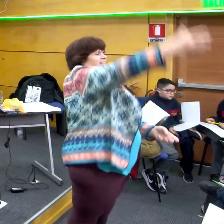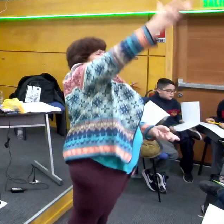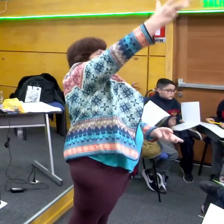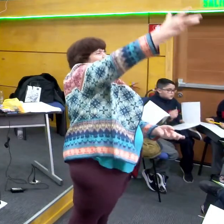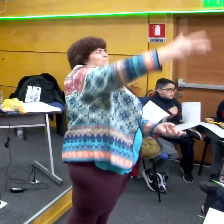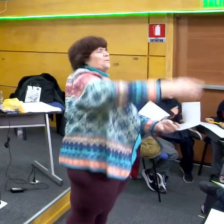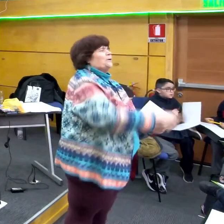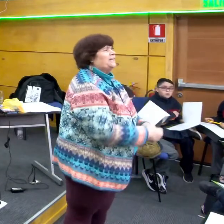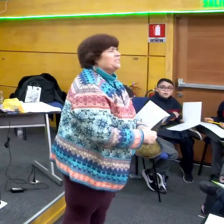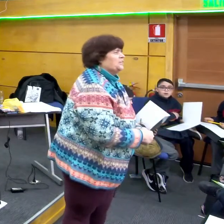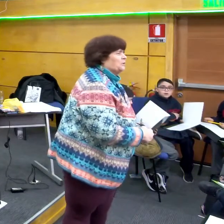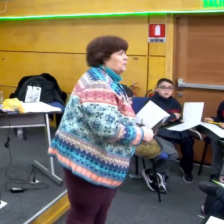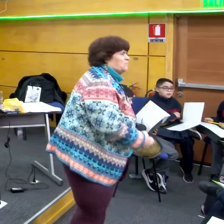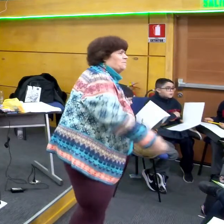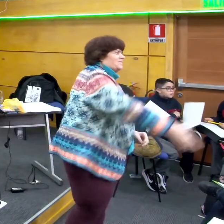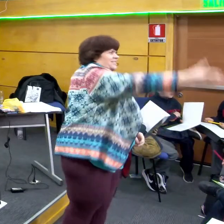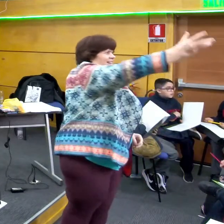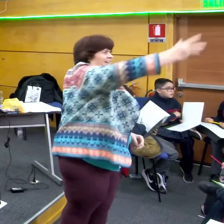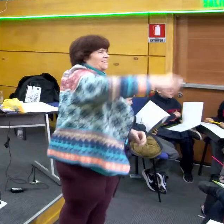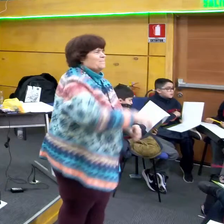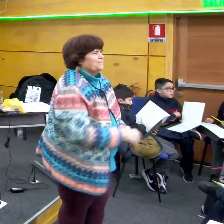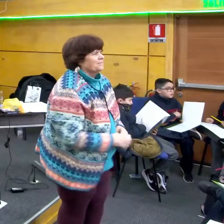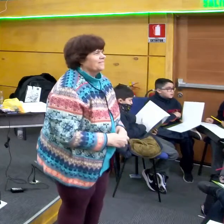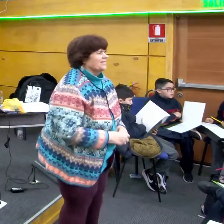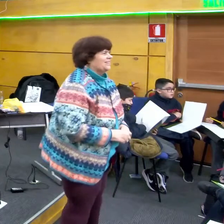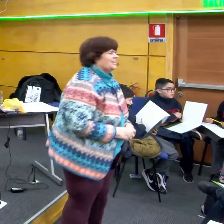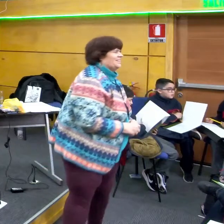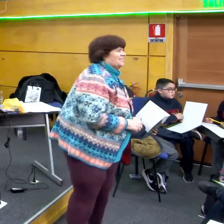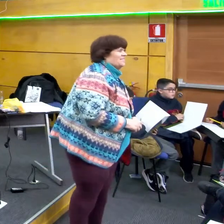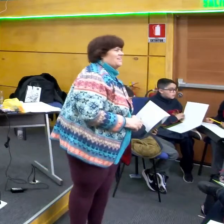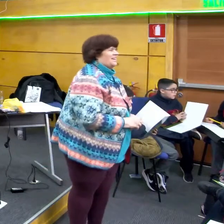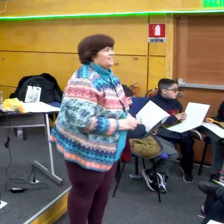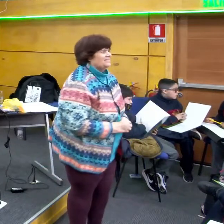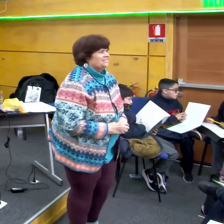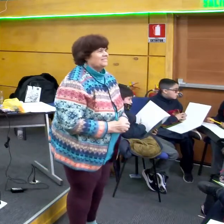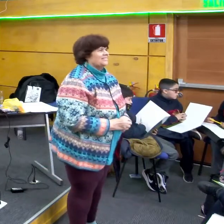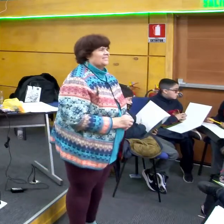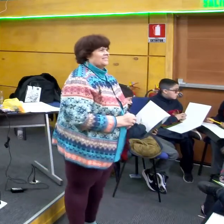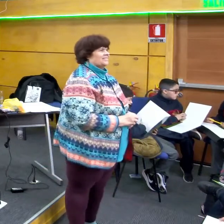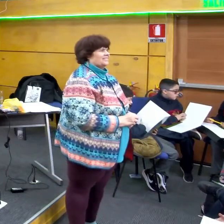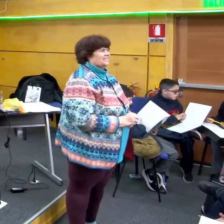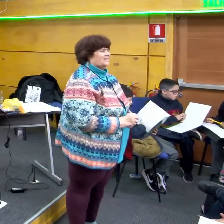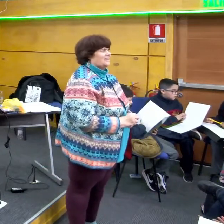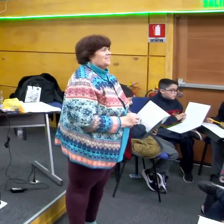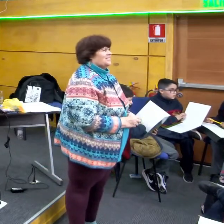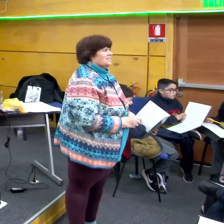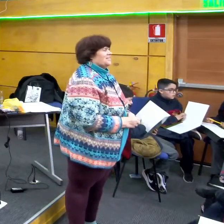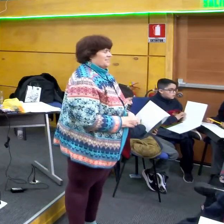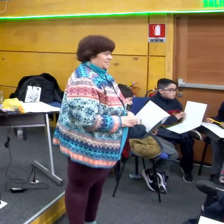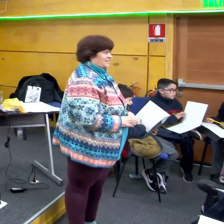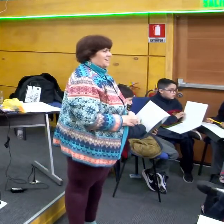Okay. Stand up and read it to the group. Stand up. Go ahead. I know they've been practicing.